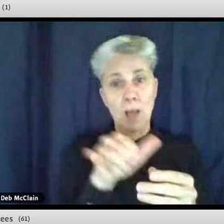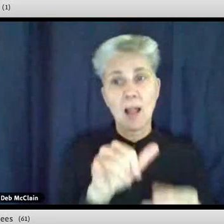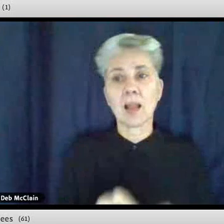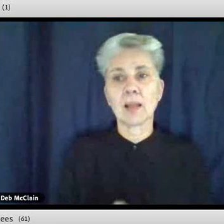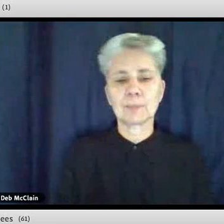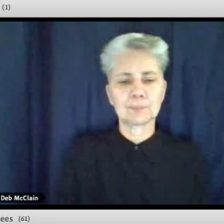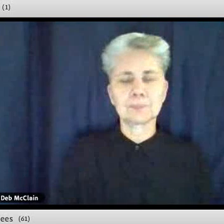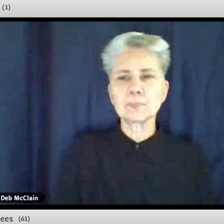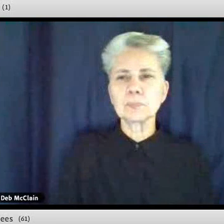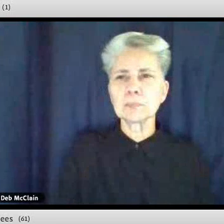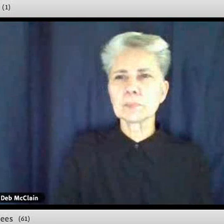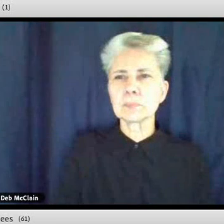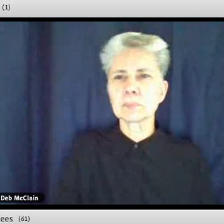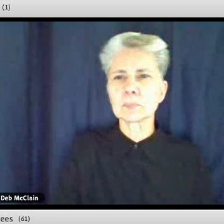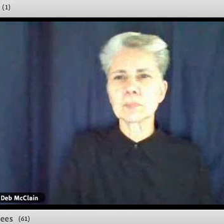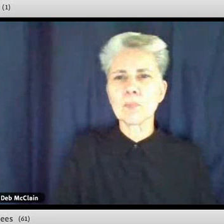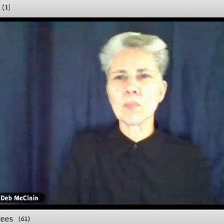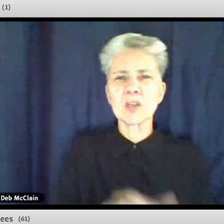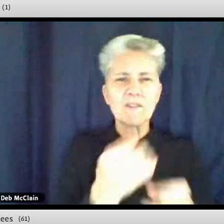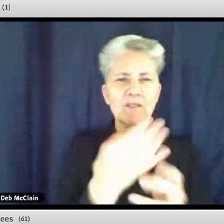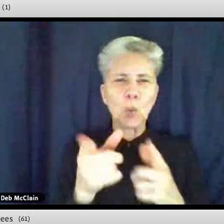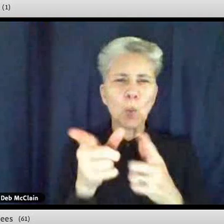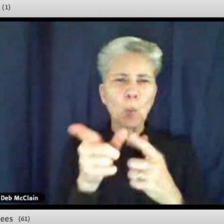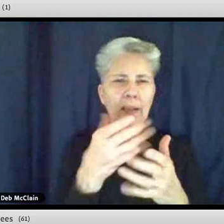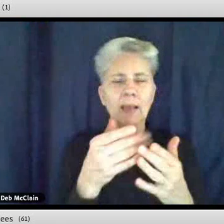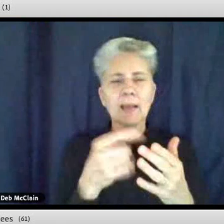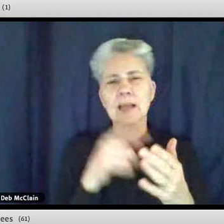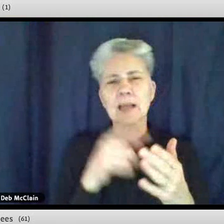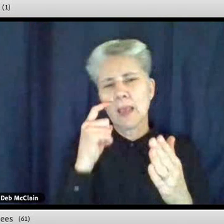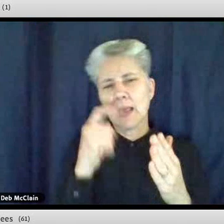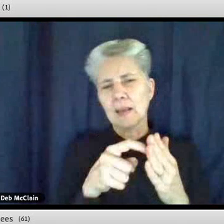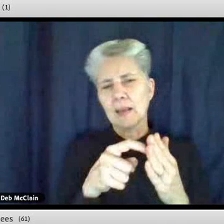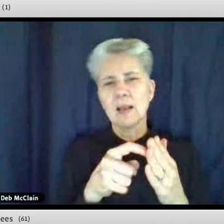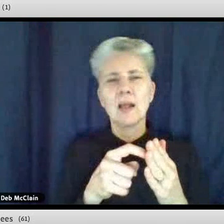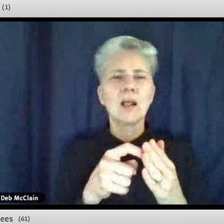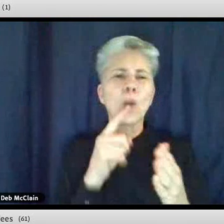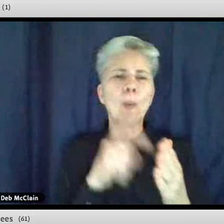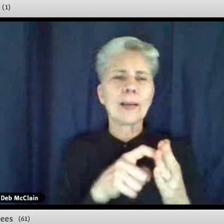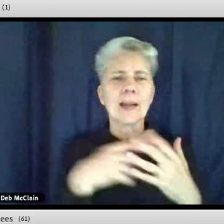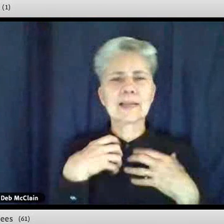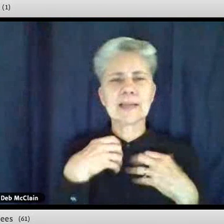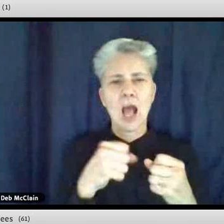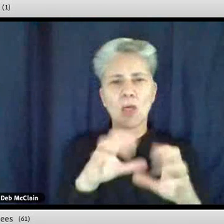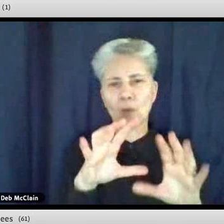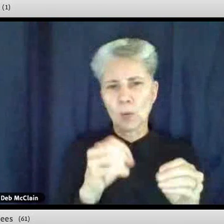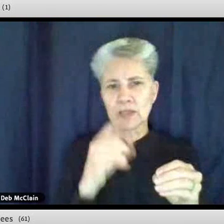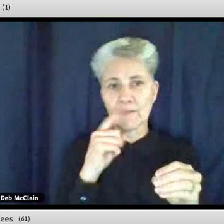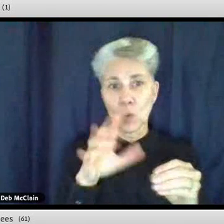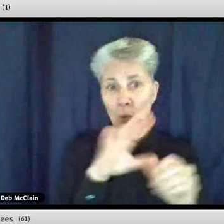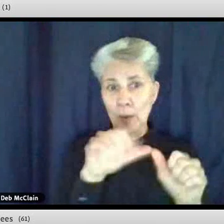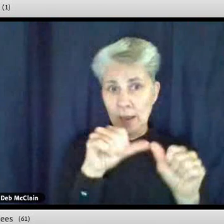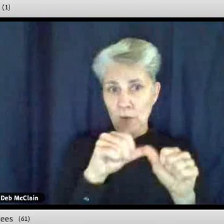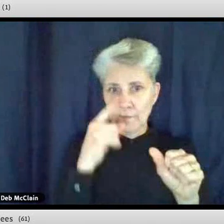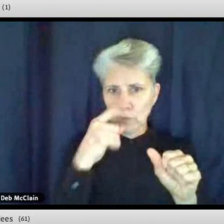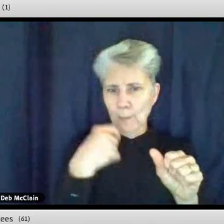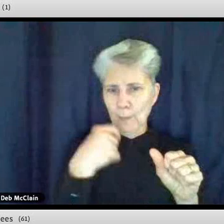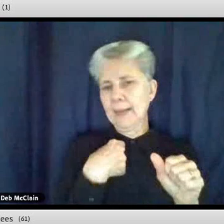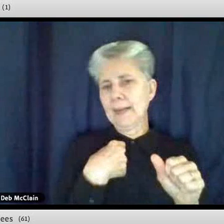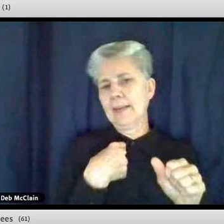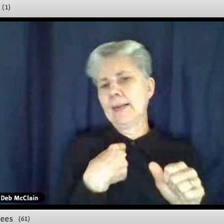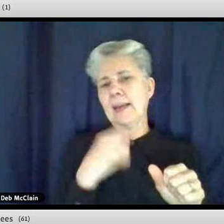news, just a few quick things. And then, they also list the recognized health organizations for your